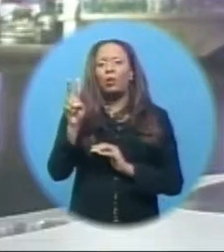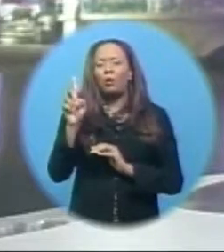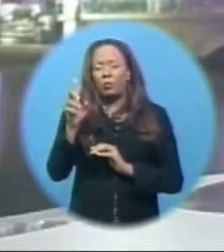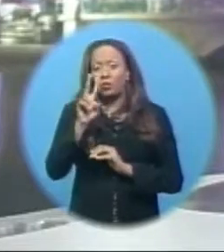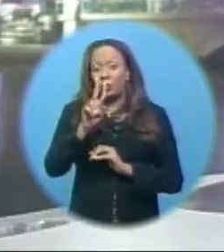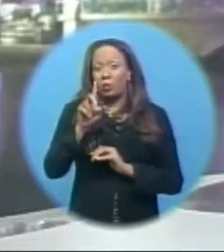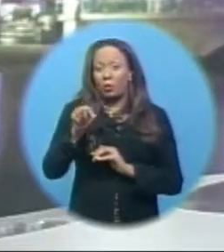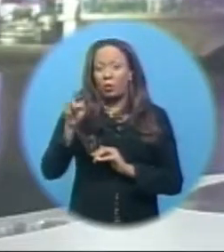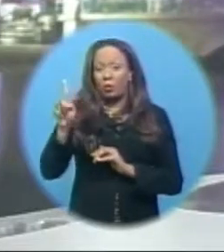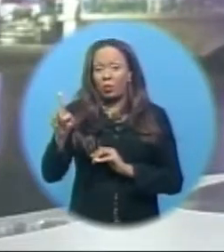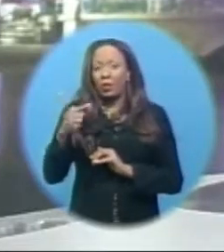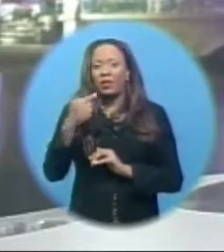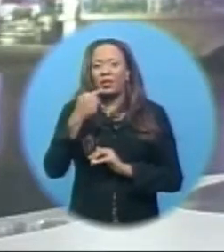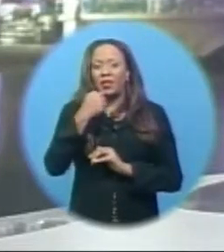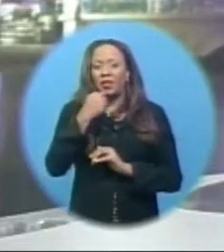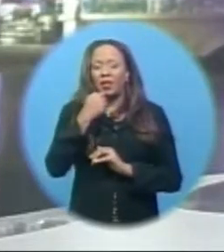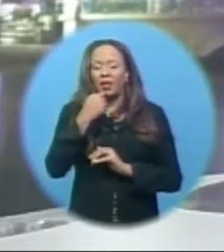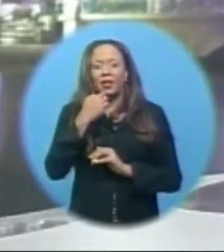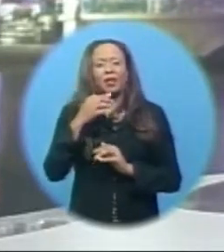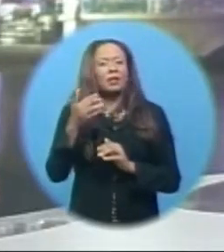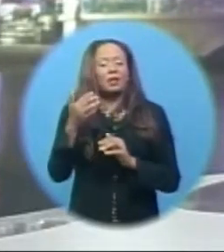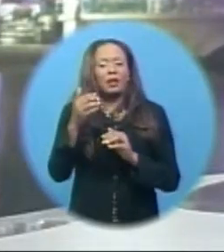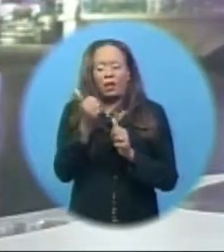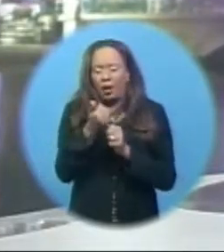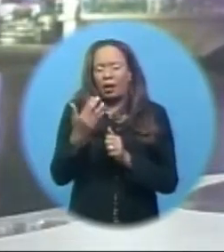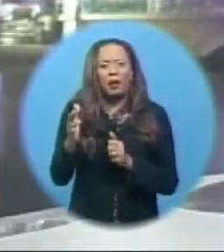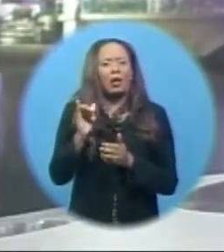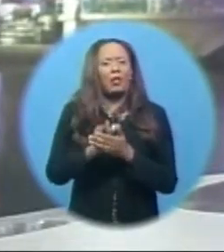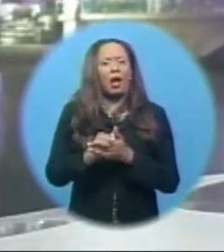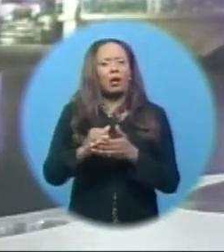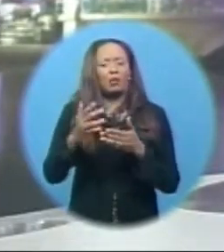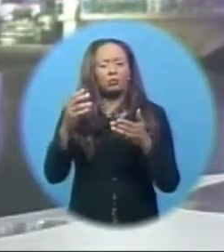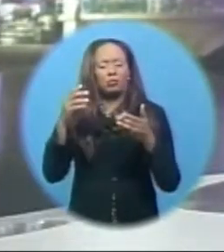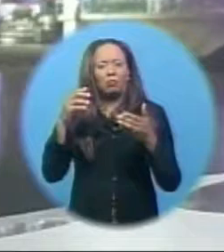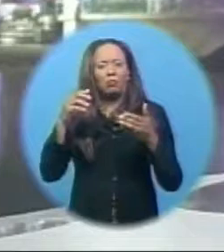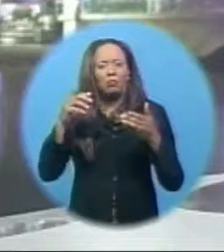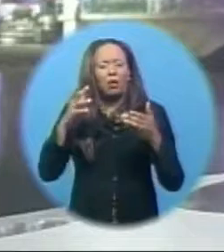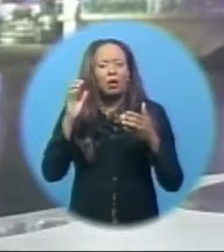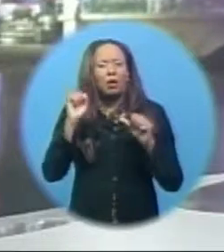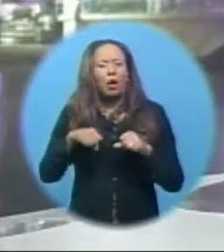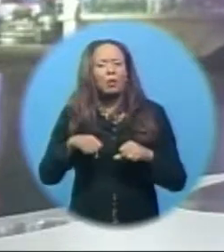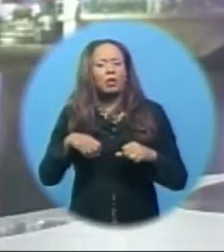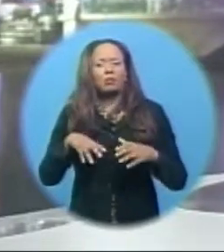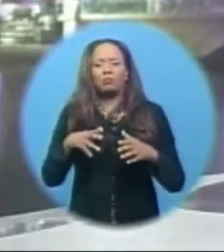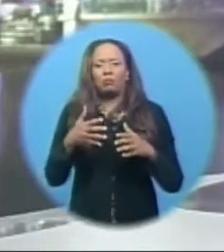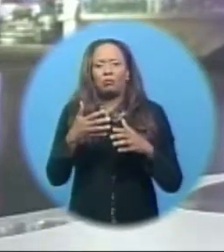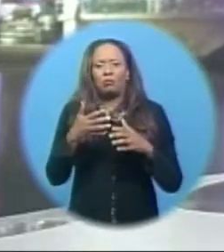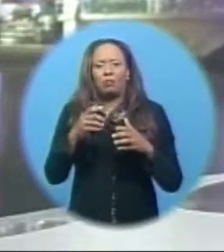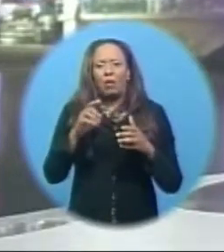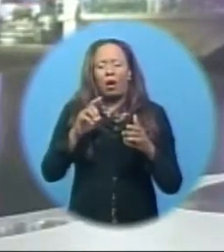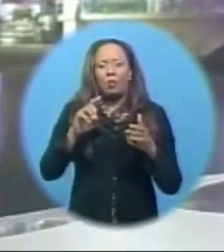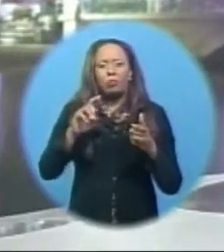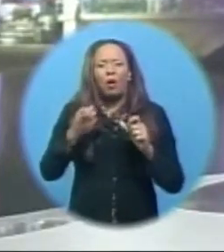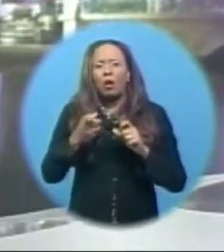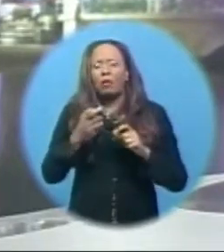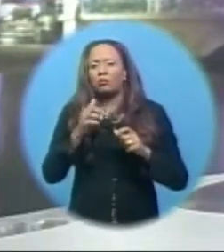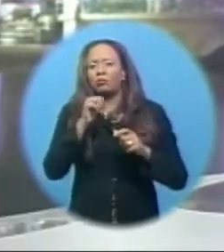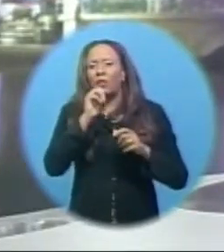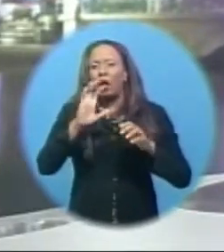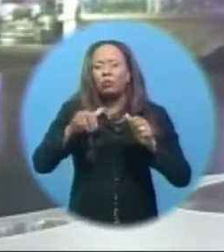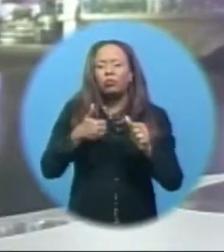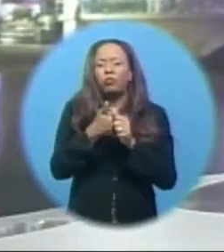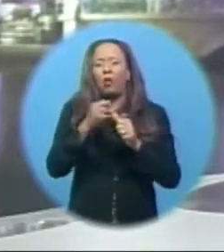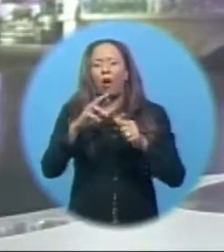preferential tax measures that could be regarded as harmful, according to the criteria originally set at a council